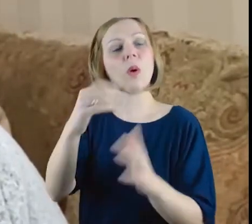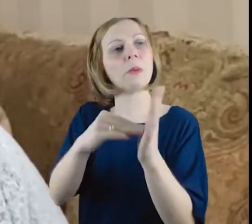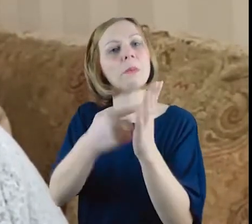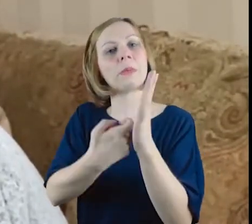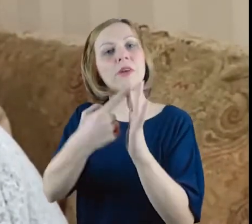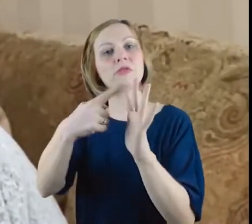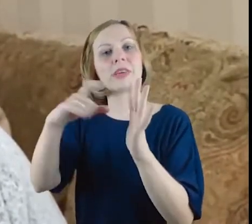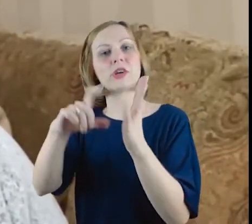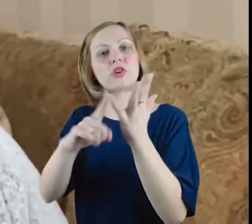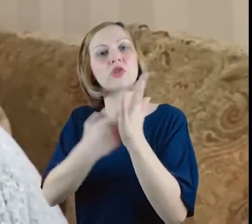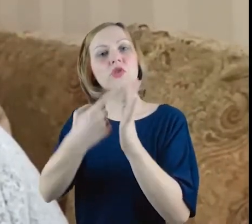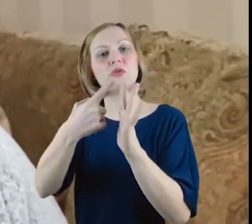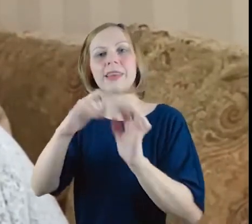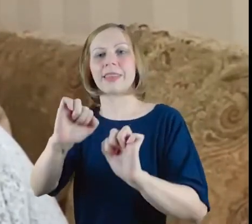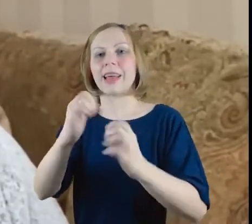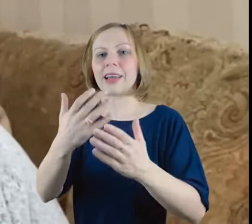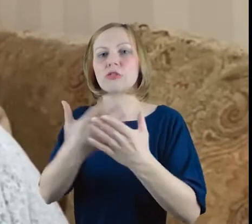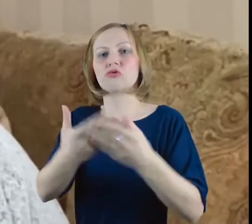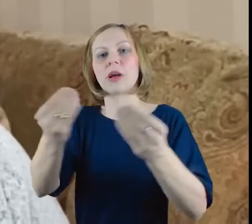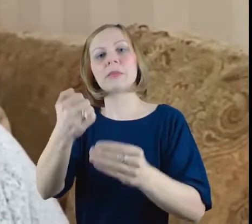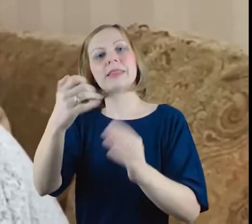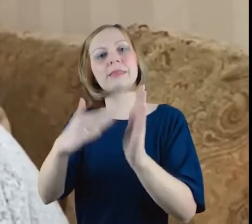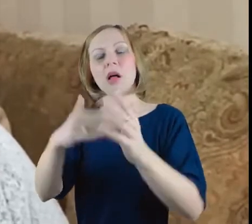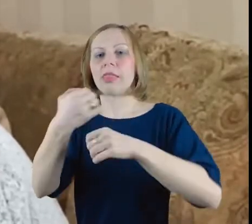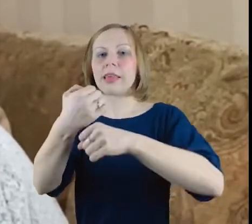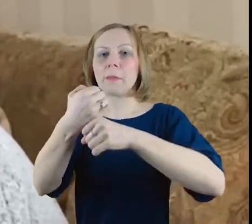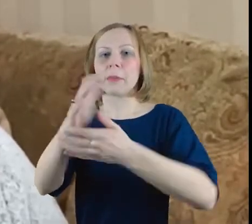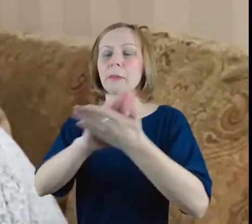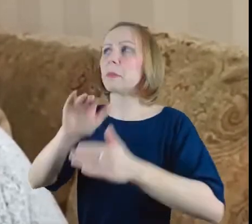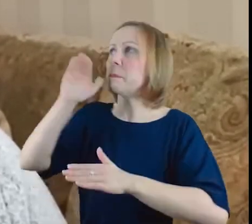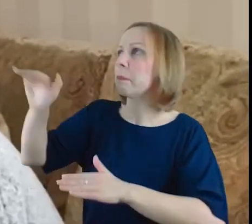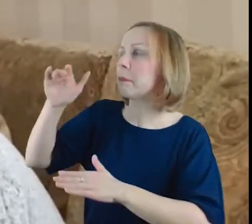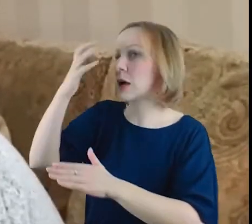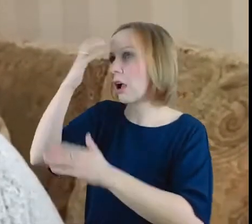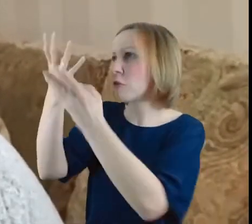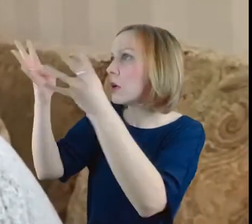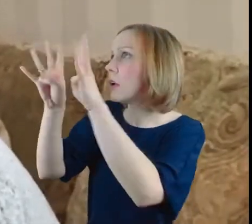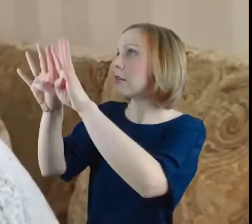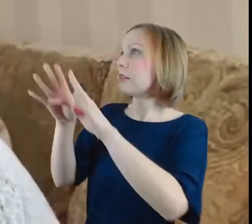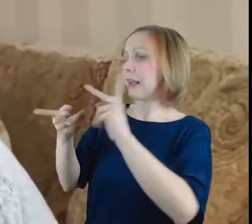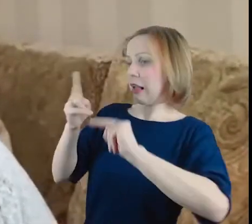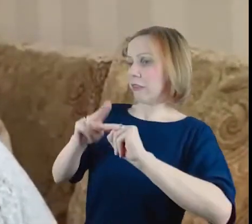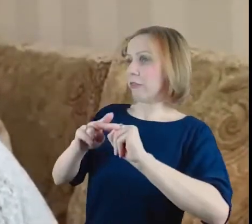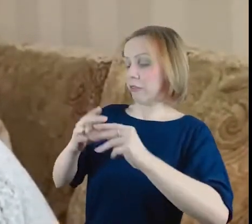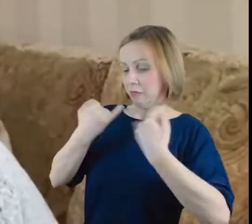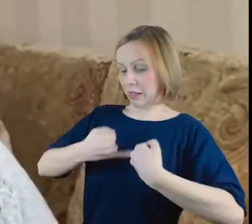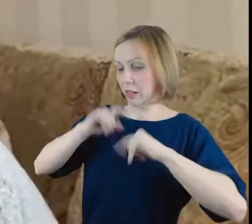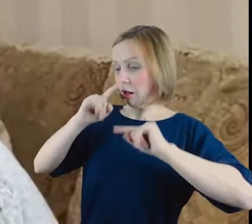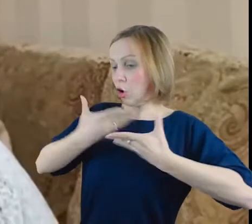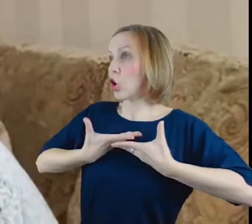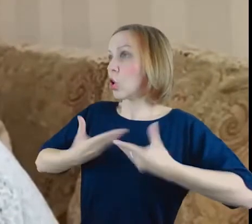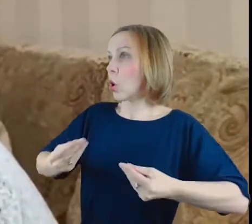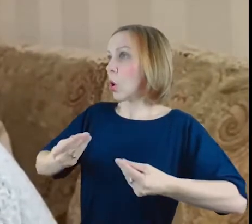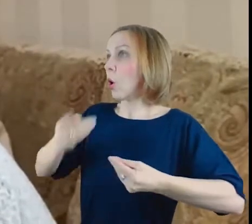make it quick and easy for anyone living with a terminal illness to get the benefits they need. My personal story was featured in the